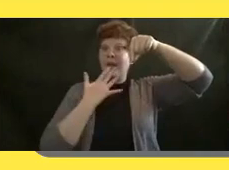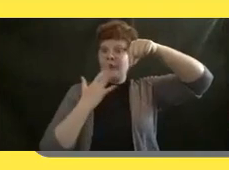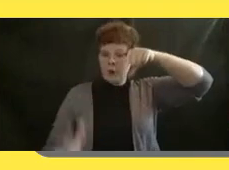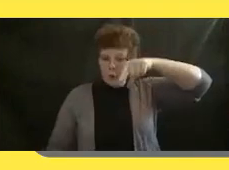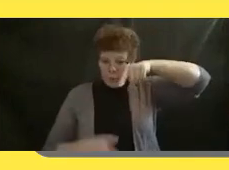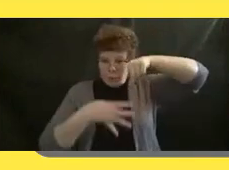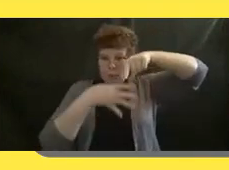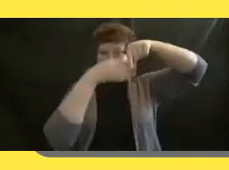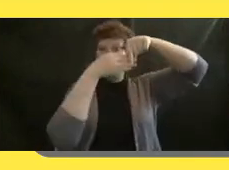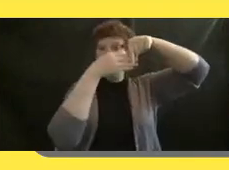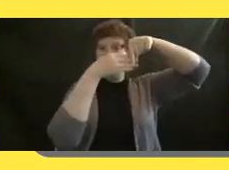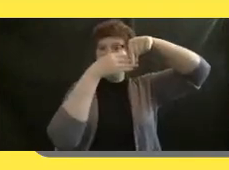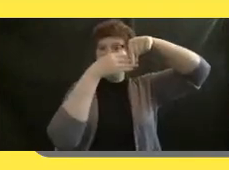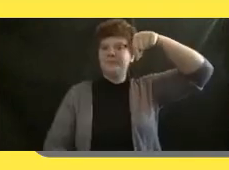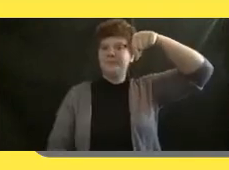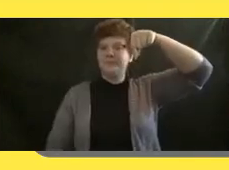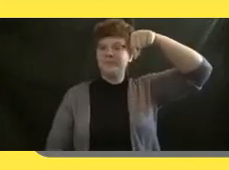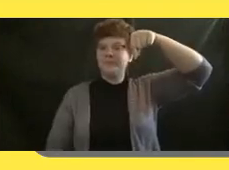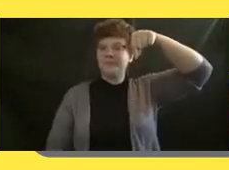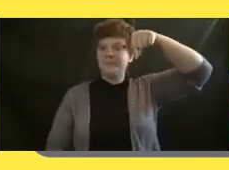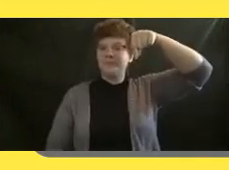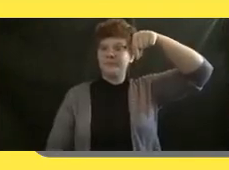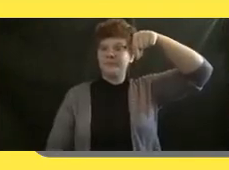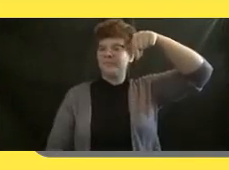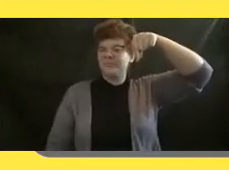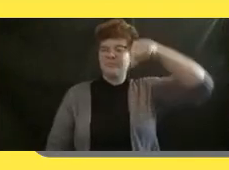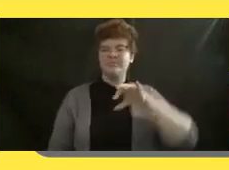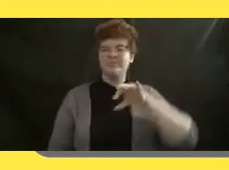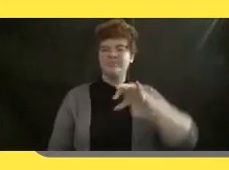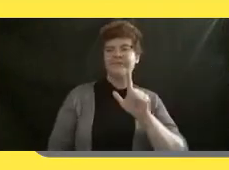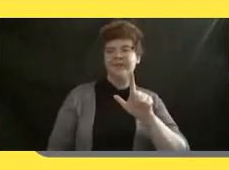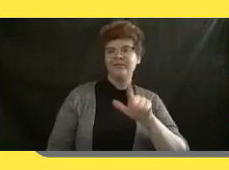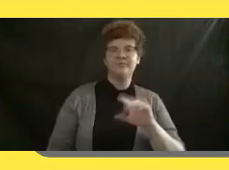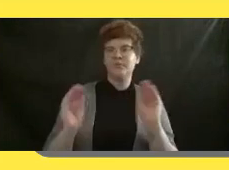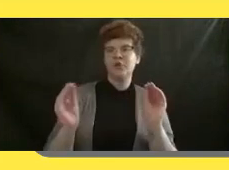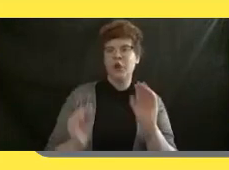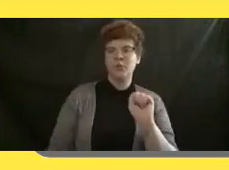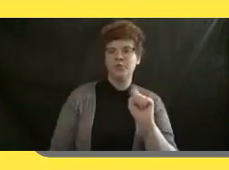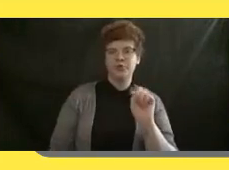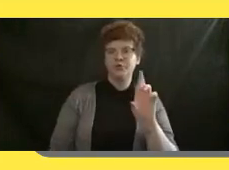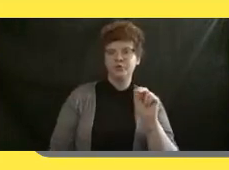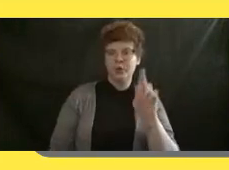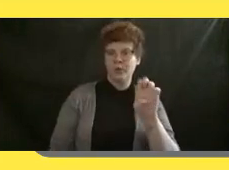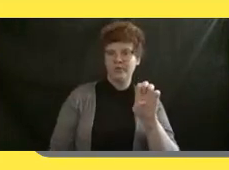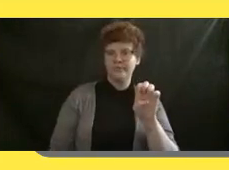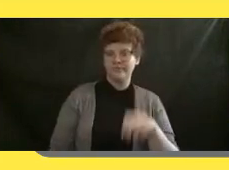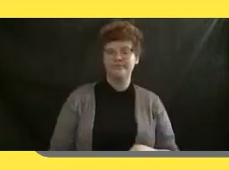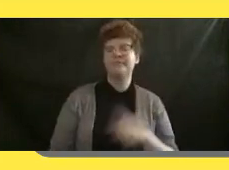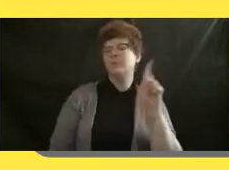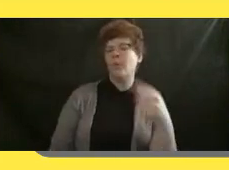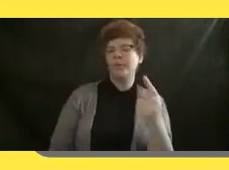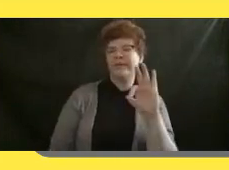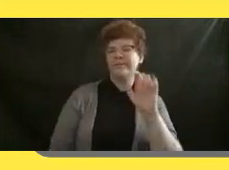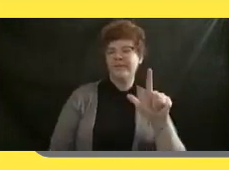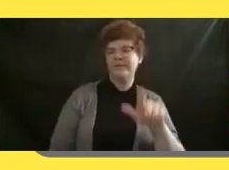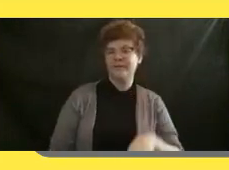and the stroke of the shape here. And it's just a fill, no stroke. Then if I want to apply that color,